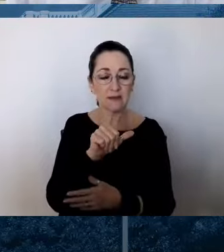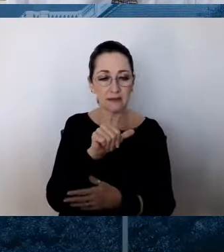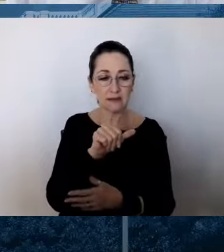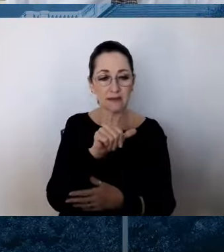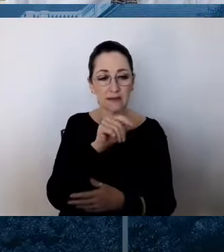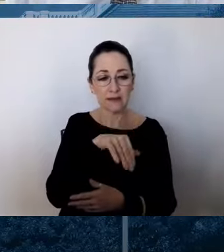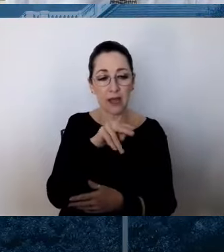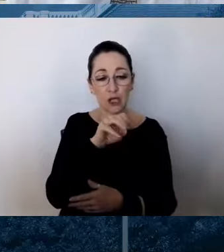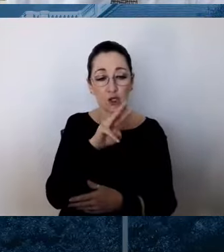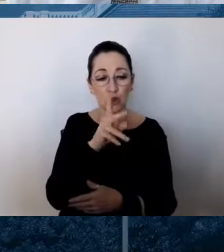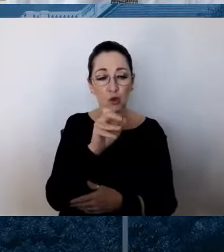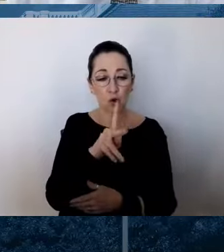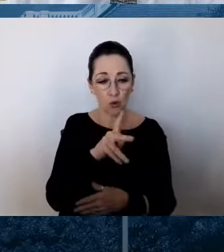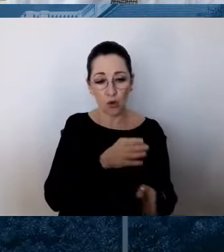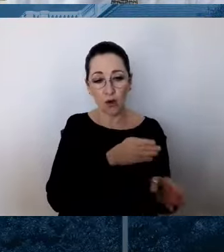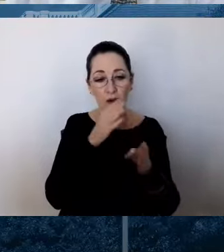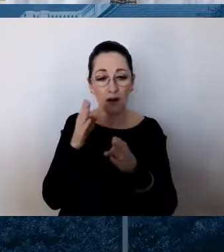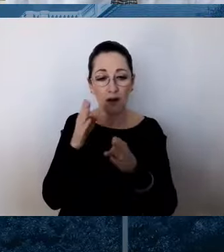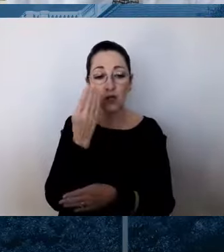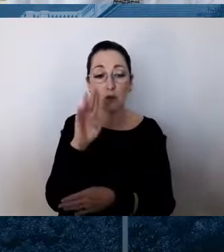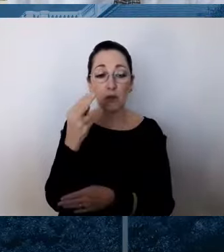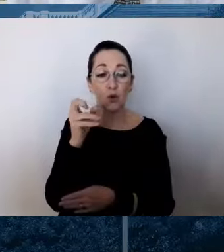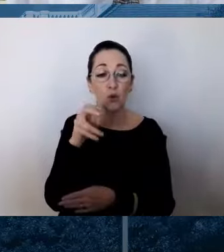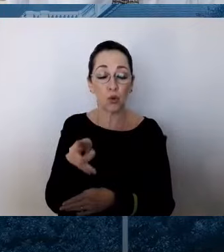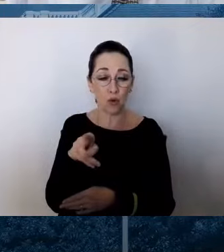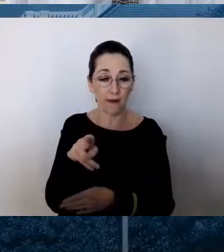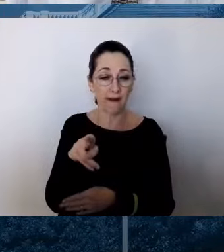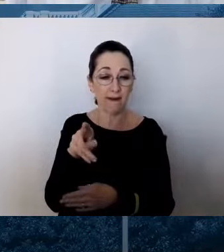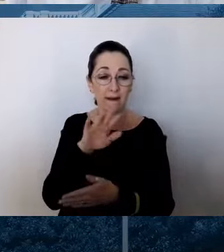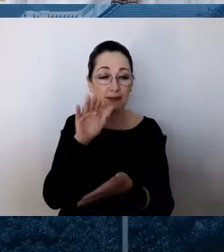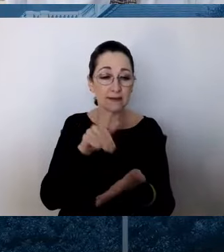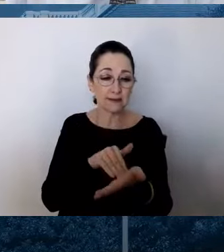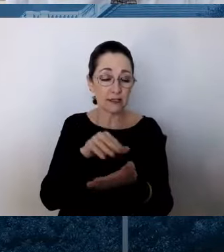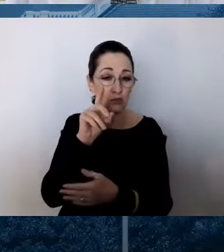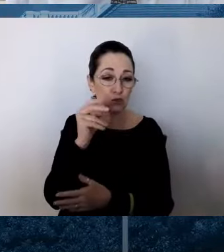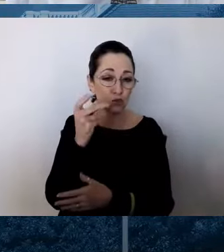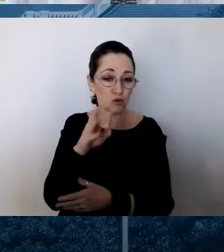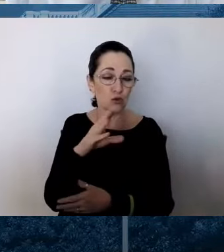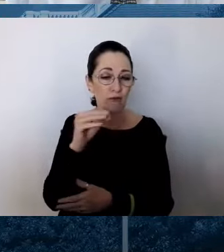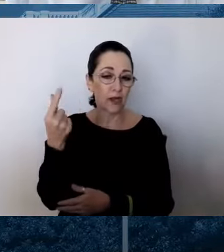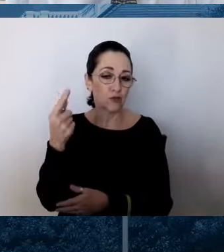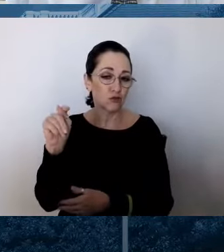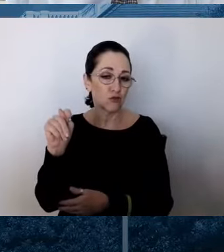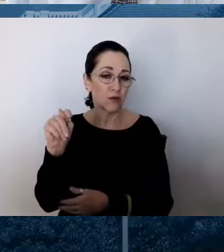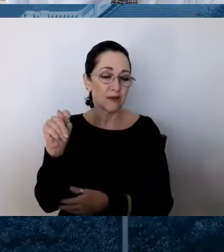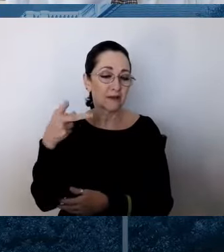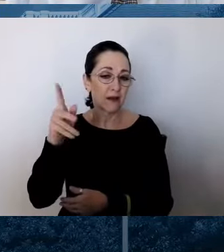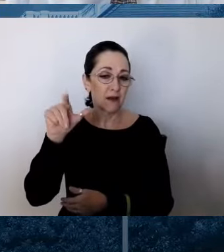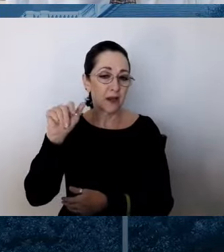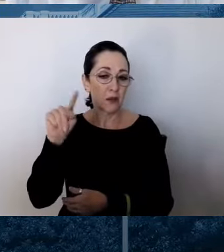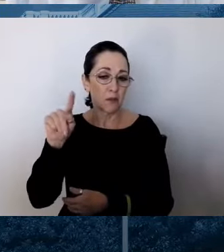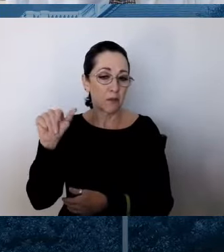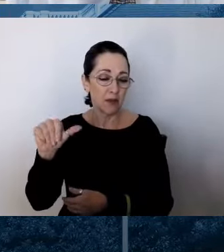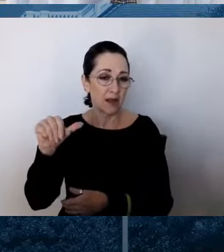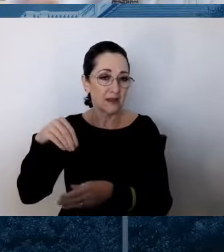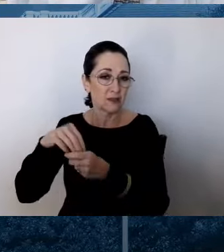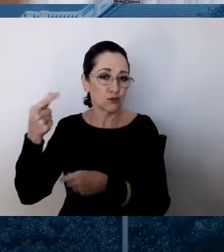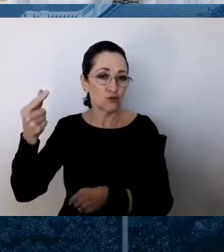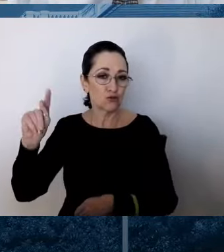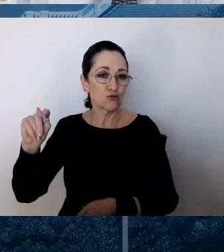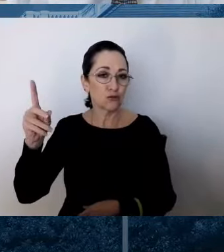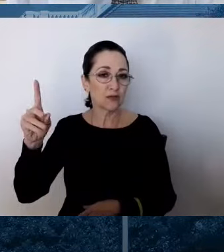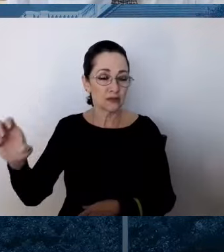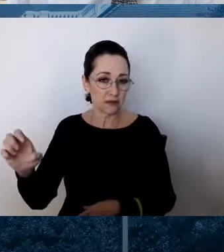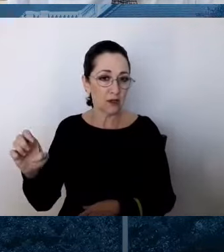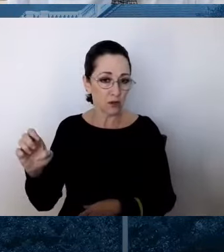in Dover, and then the Georgetown Plaza. So these are 3 standalone facilities that Dr. Rattay's team opened